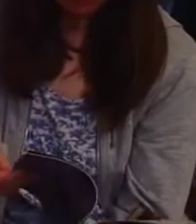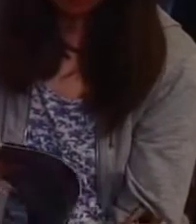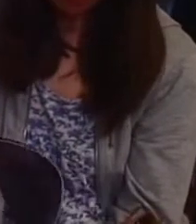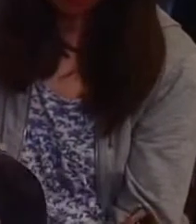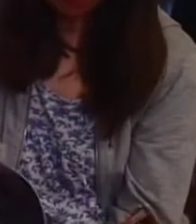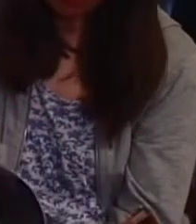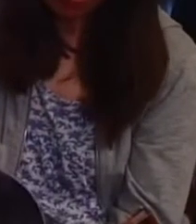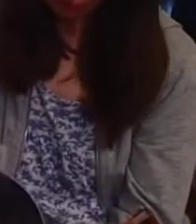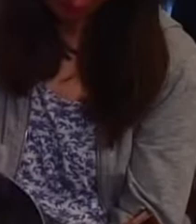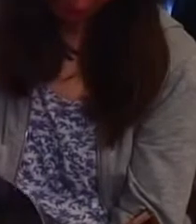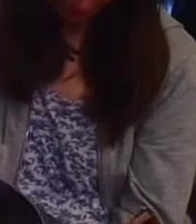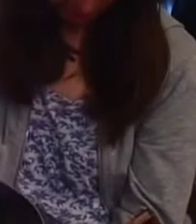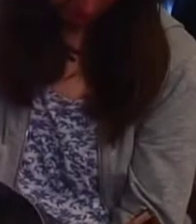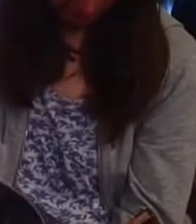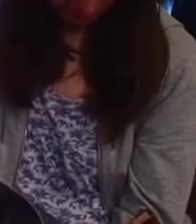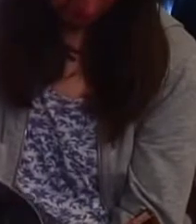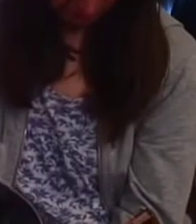Okay, see you next time.